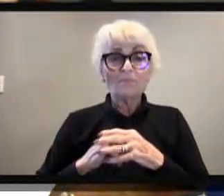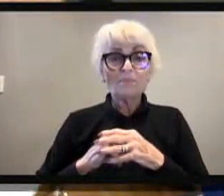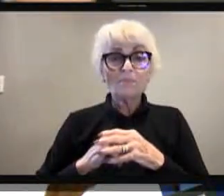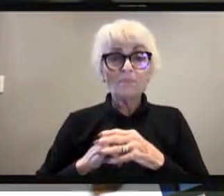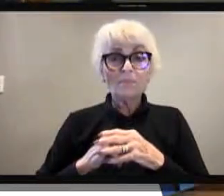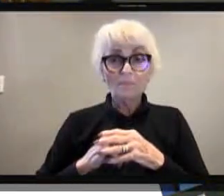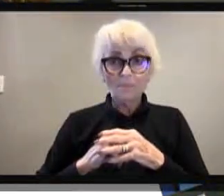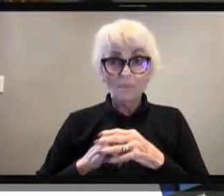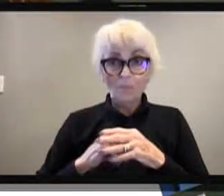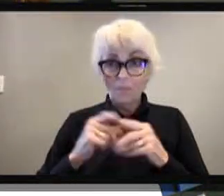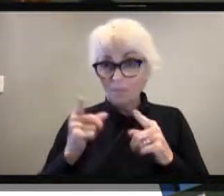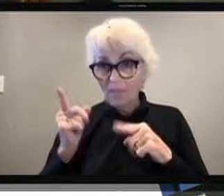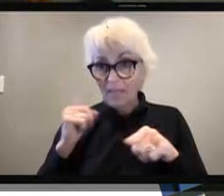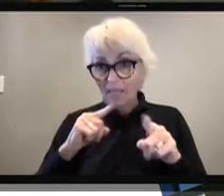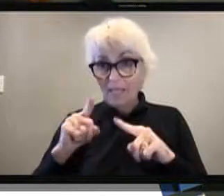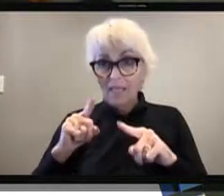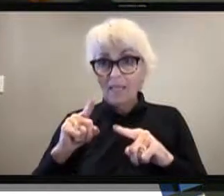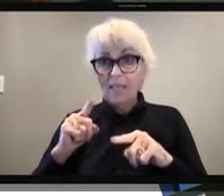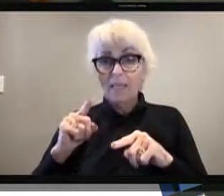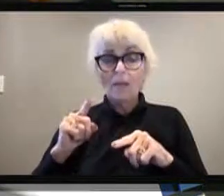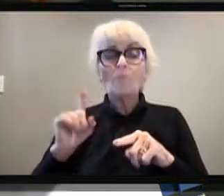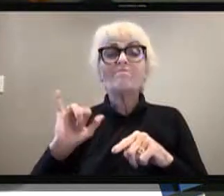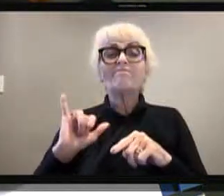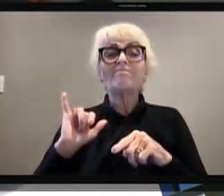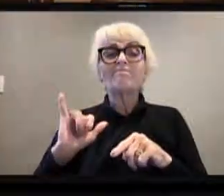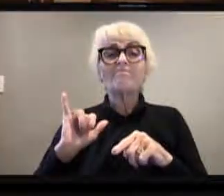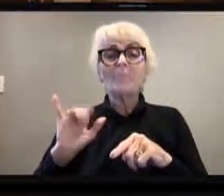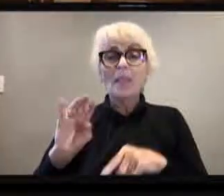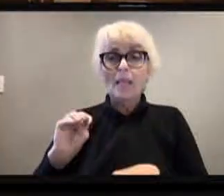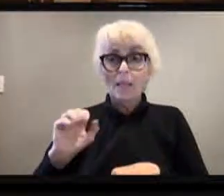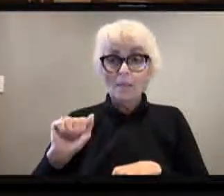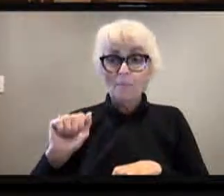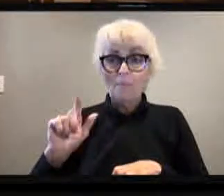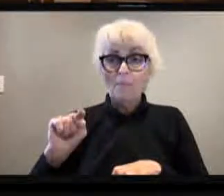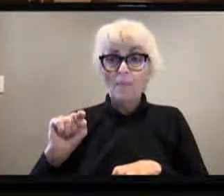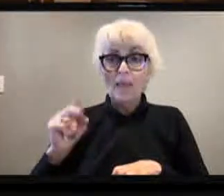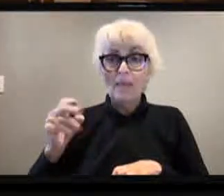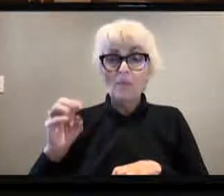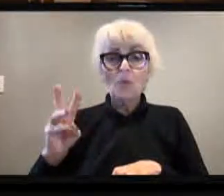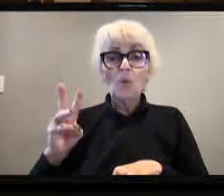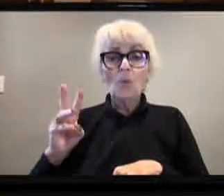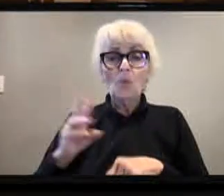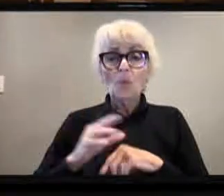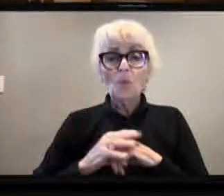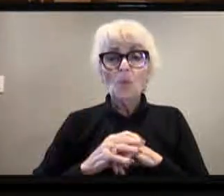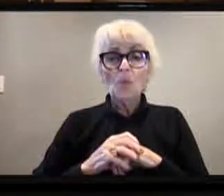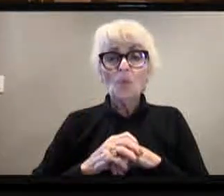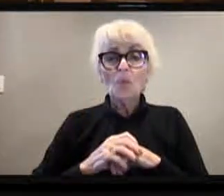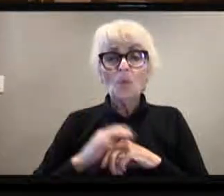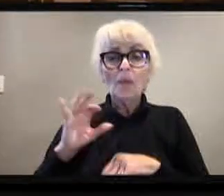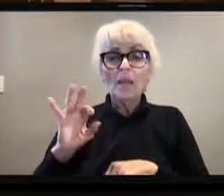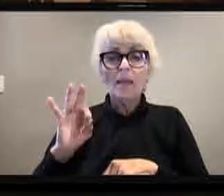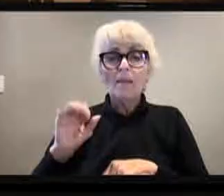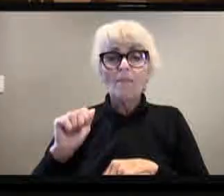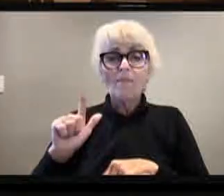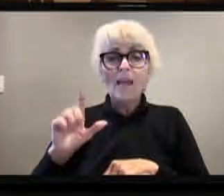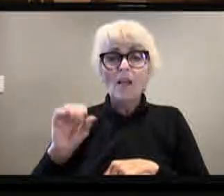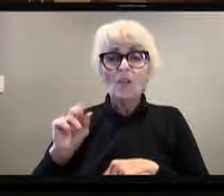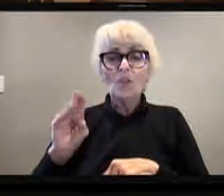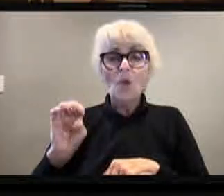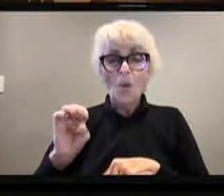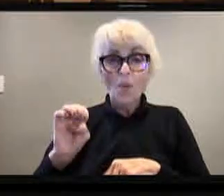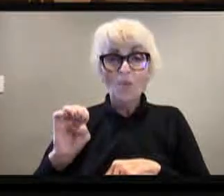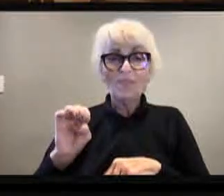Is there anyone here? Oh, I see Matthew Falcone, who's, I'm sure I should have known.